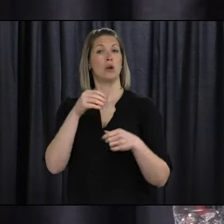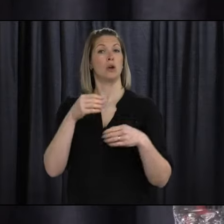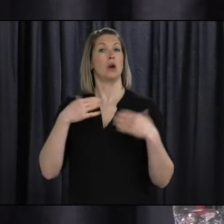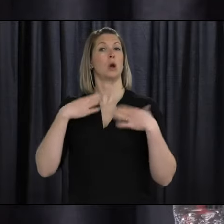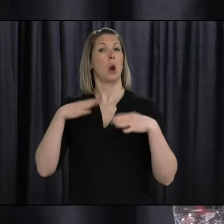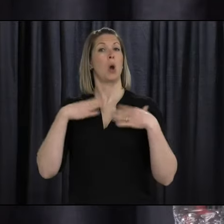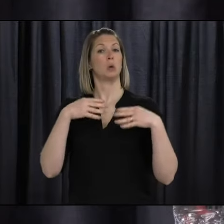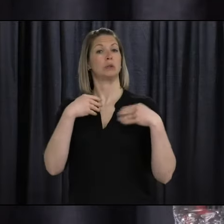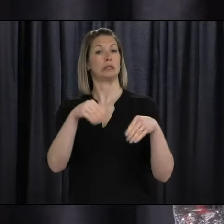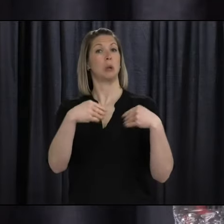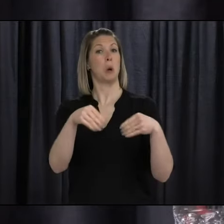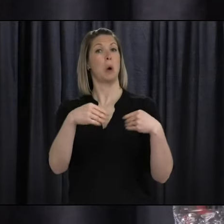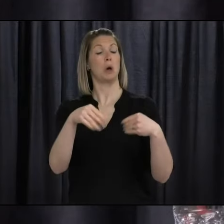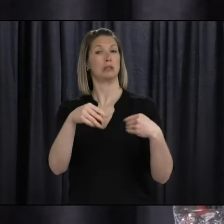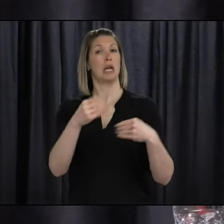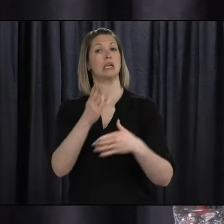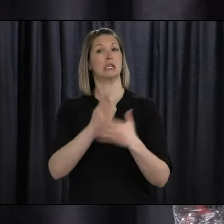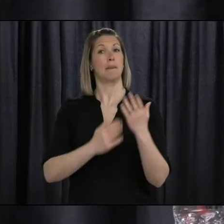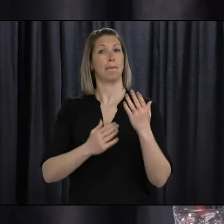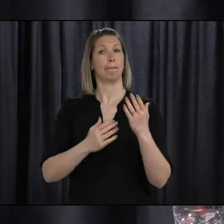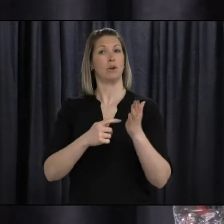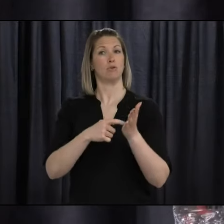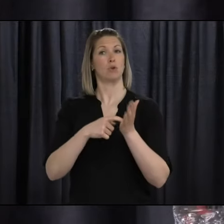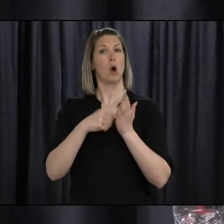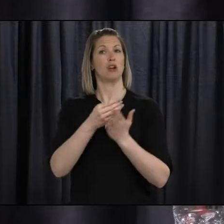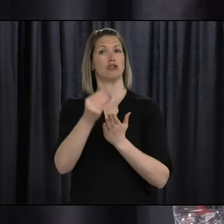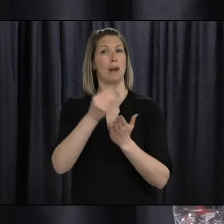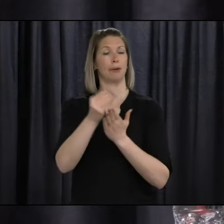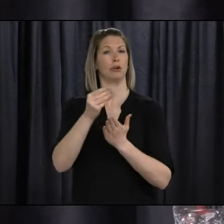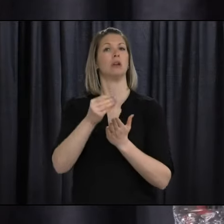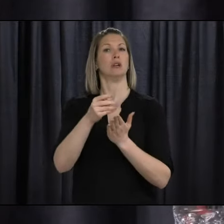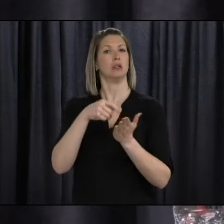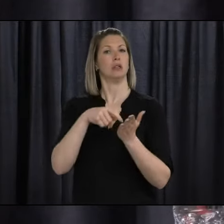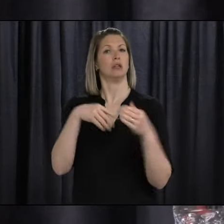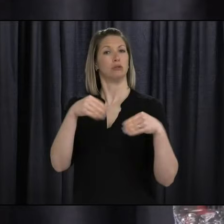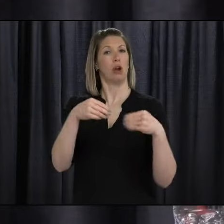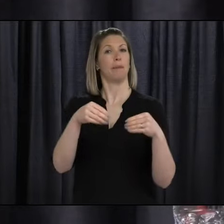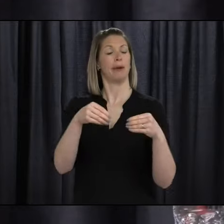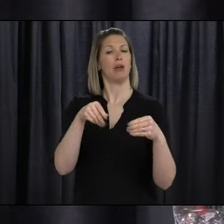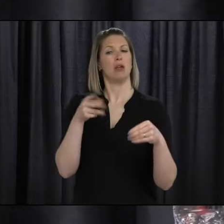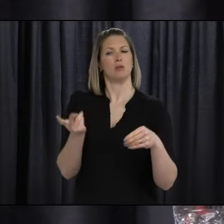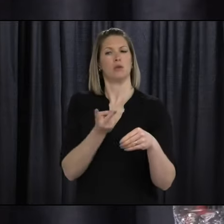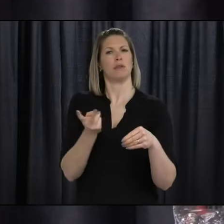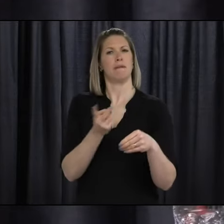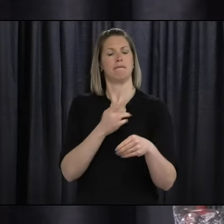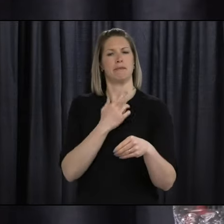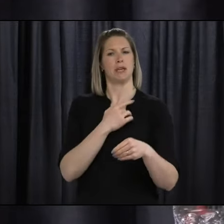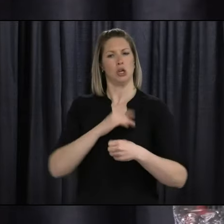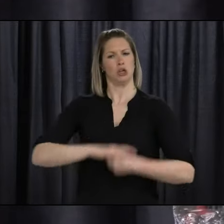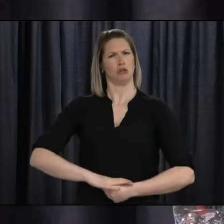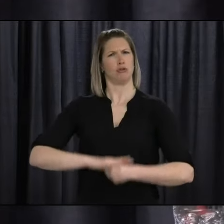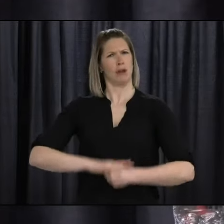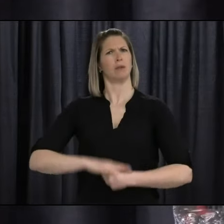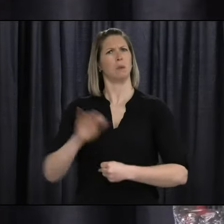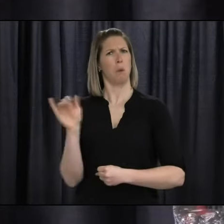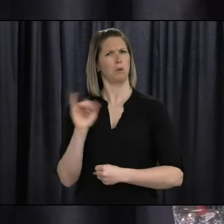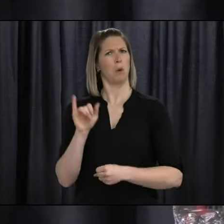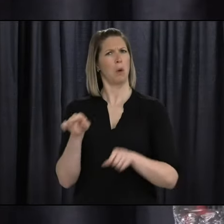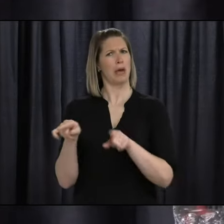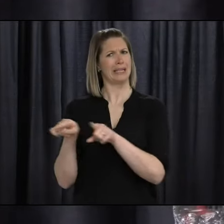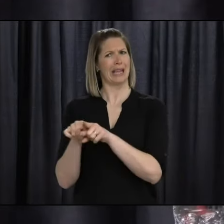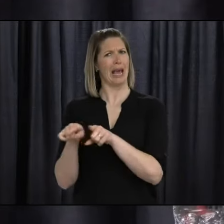felt similarly challenged by people they serve when they point out their obligation to try and keep them safe. And I